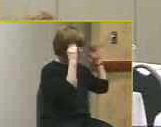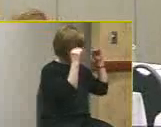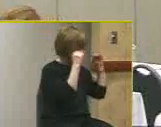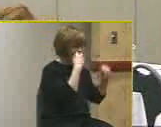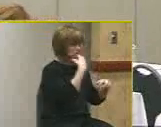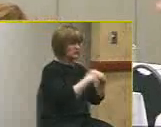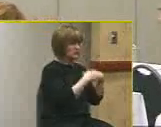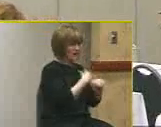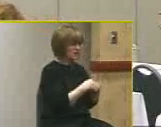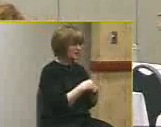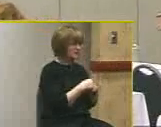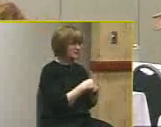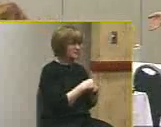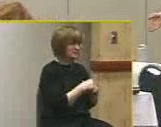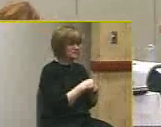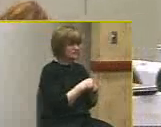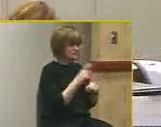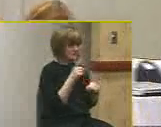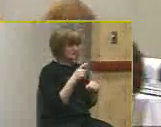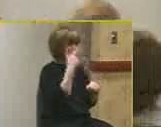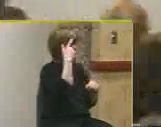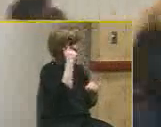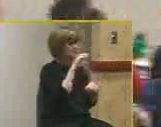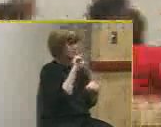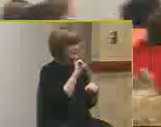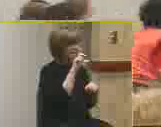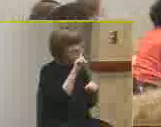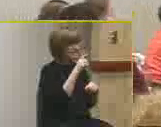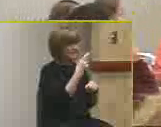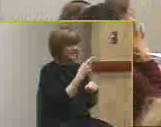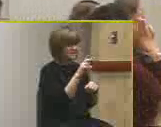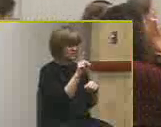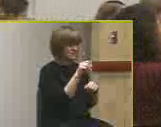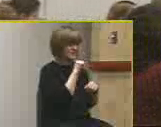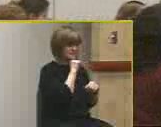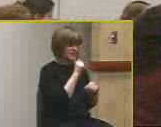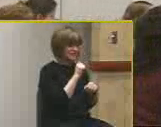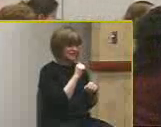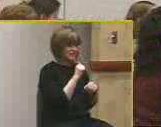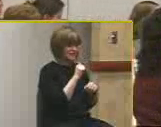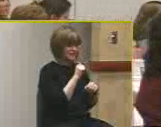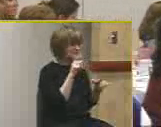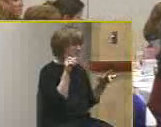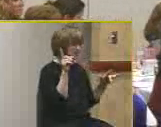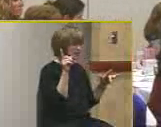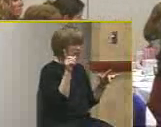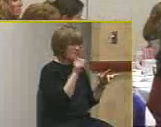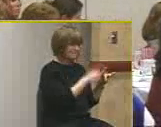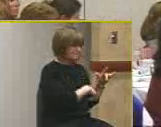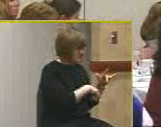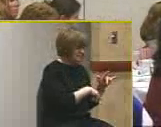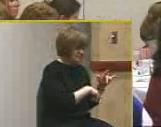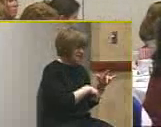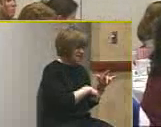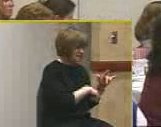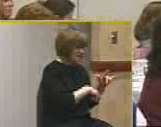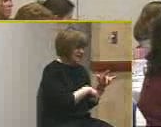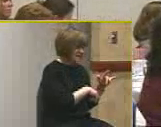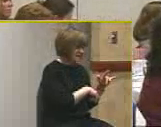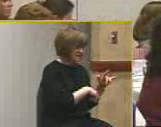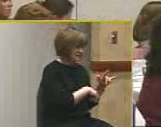a... And because of the Right. ADD, it's not that he's missing the directive and that he's responding this way because he